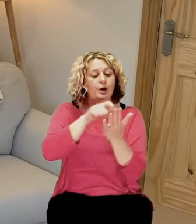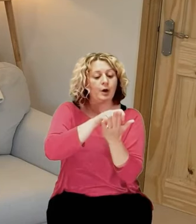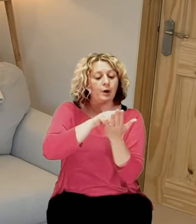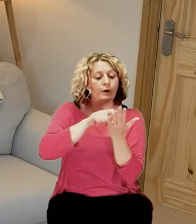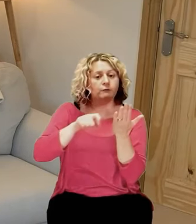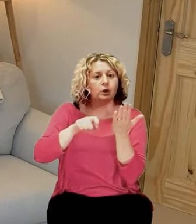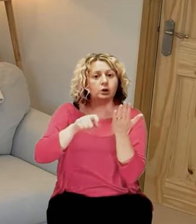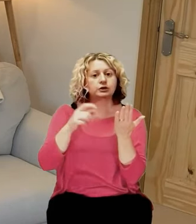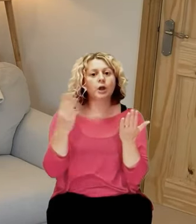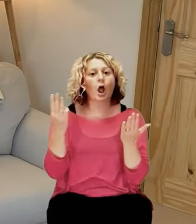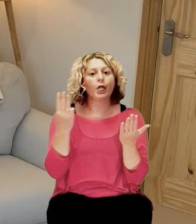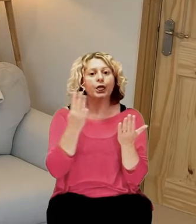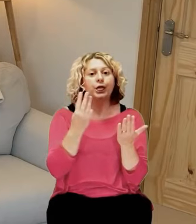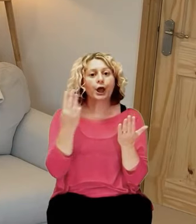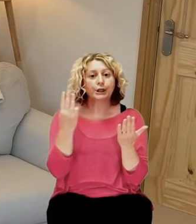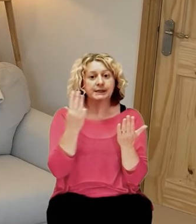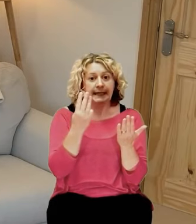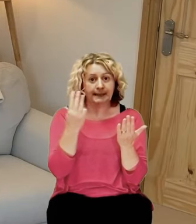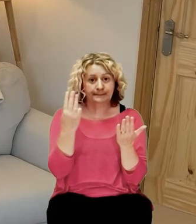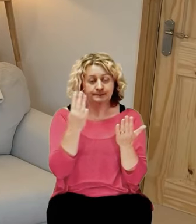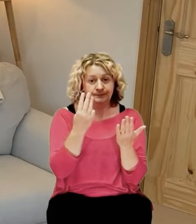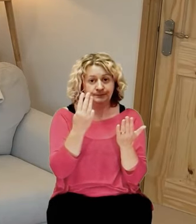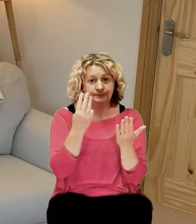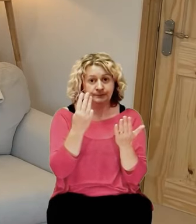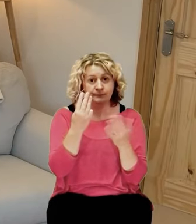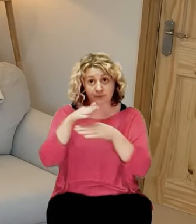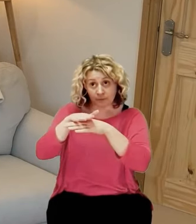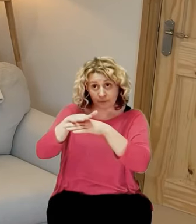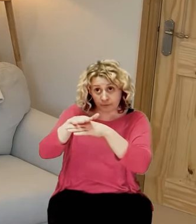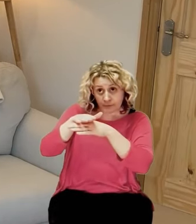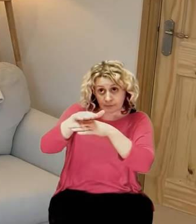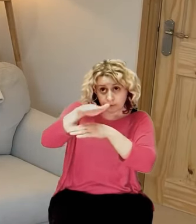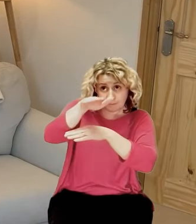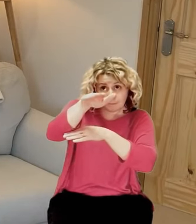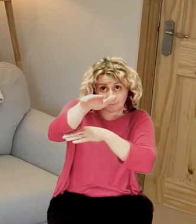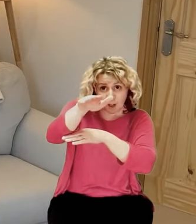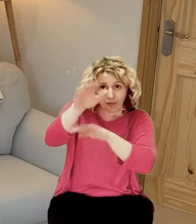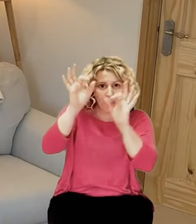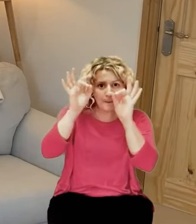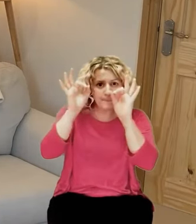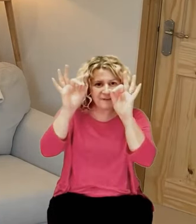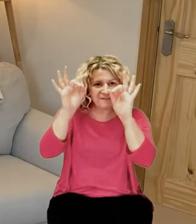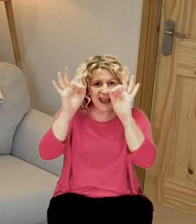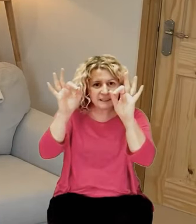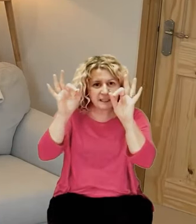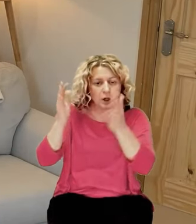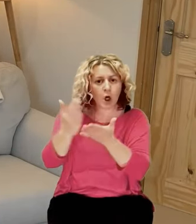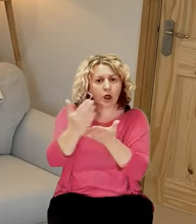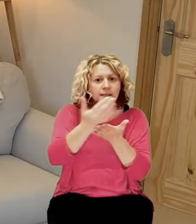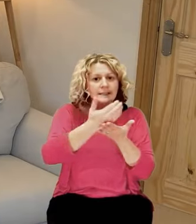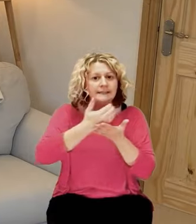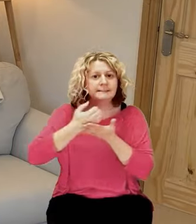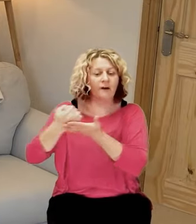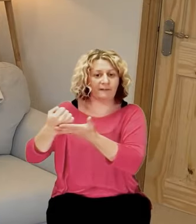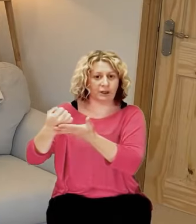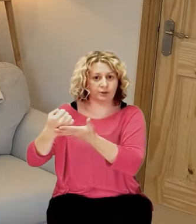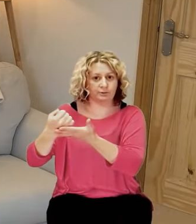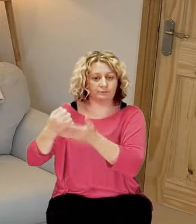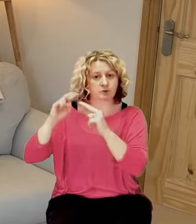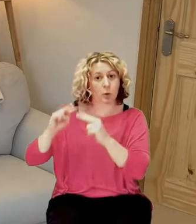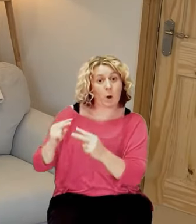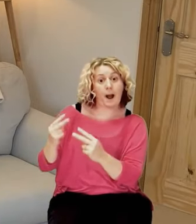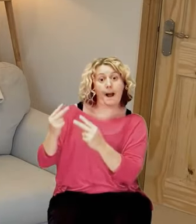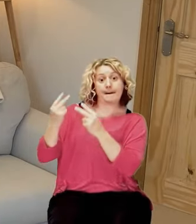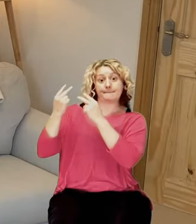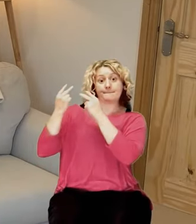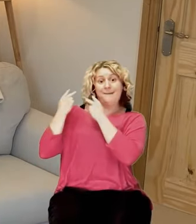look forwards to the perfecting of our salvation. If we look back to the beginning of our